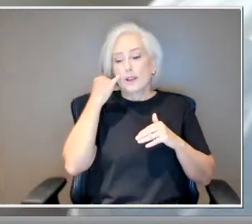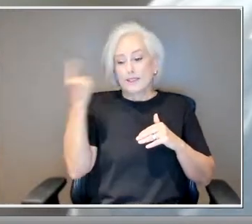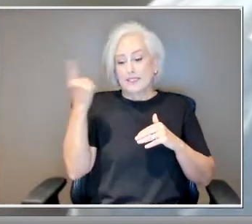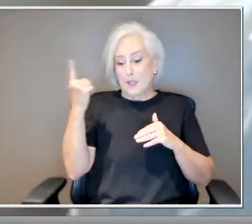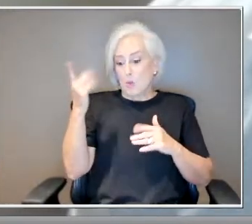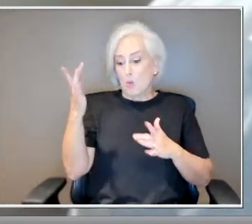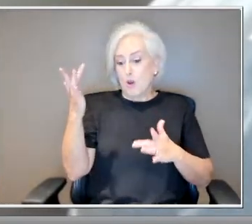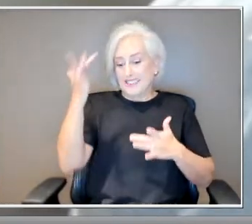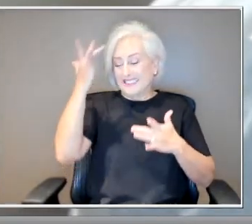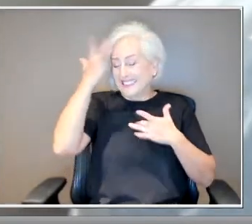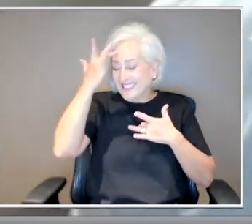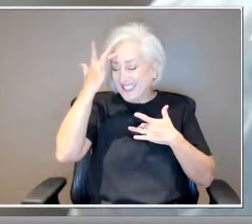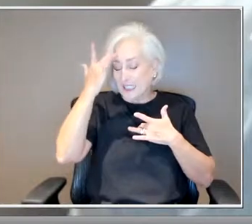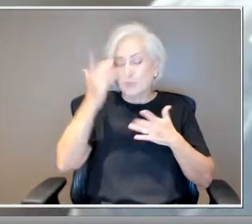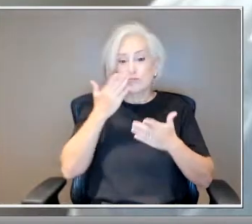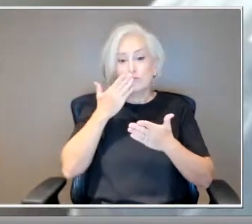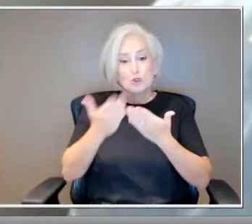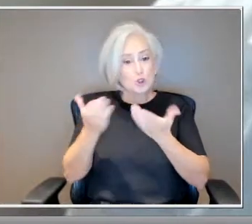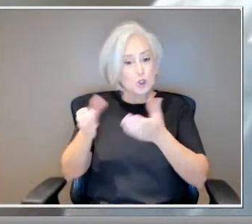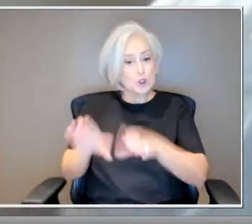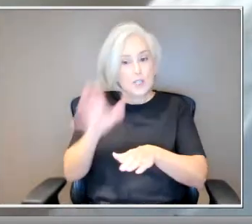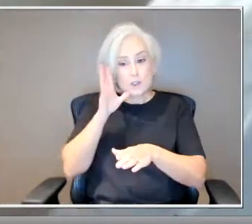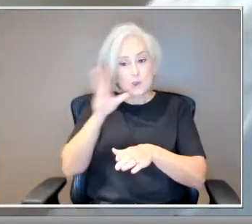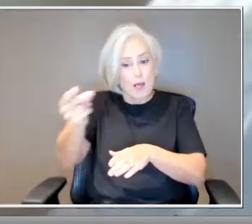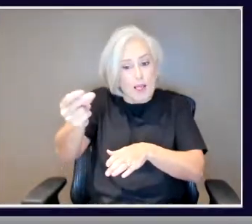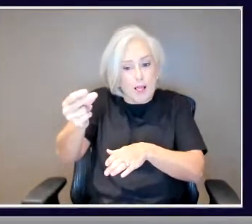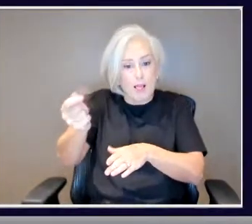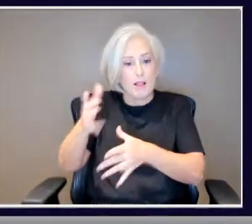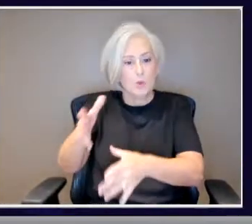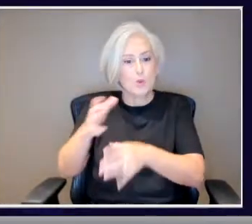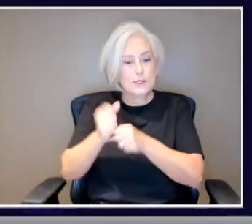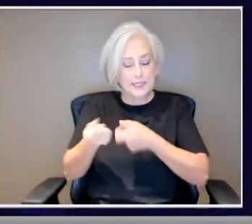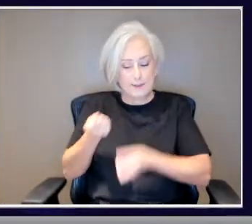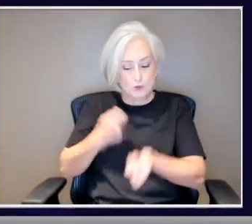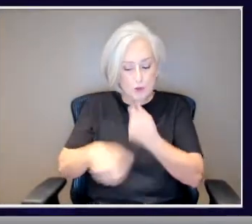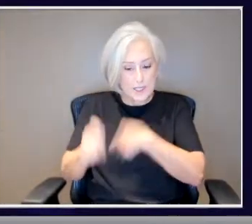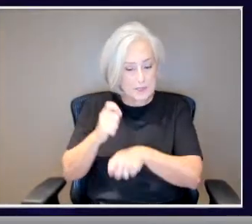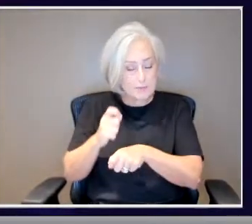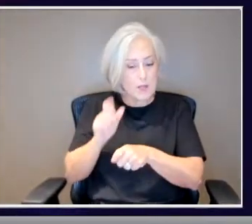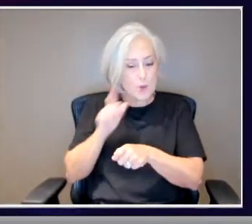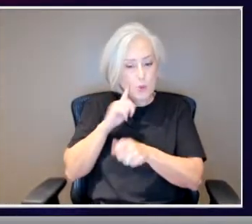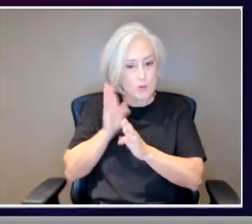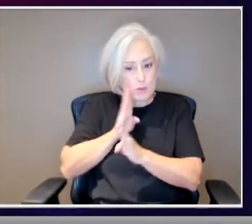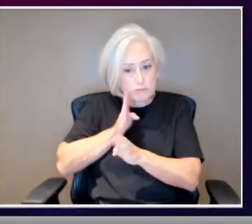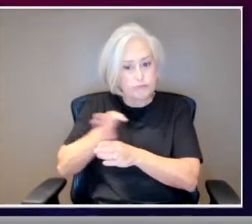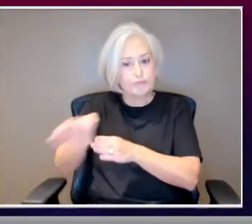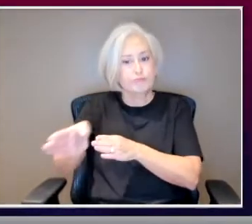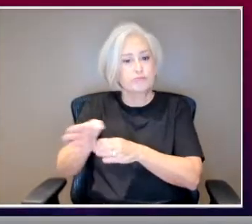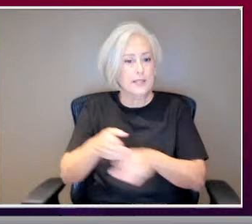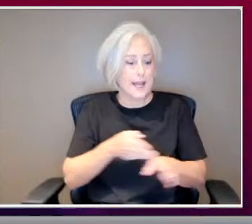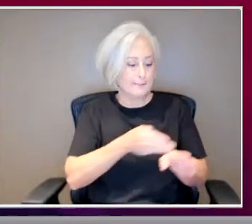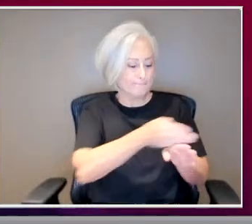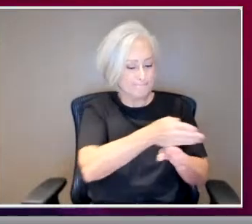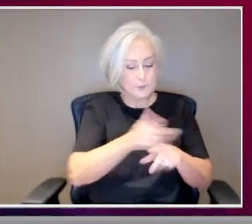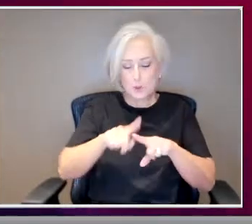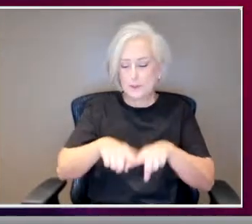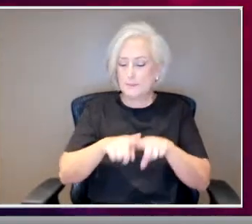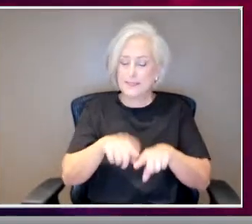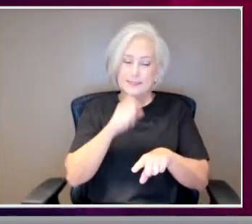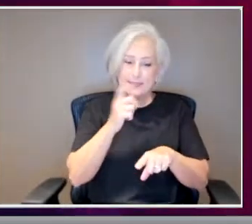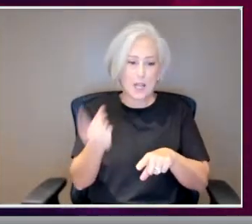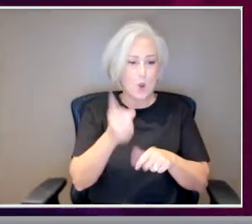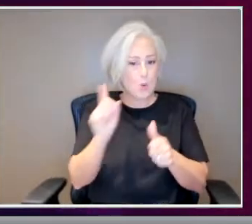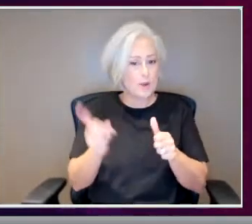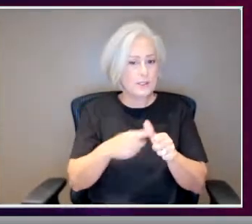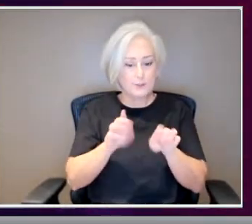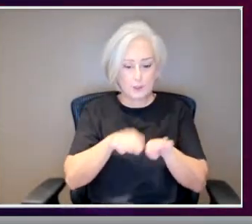we can go with the transplant strategy first. But to summarize, it's not always the first step. You can straight